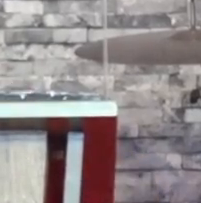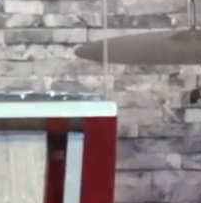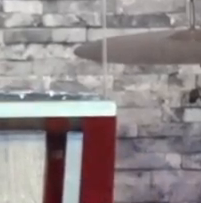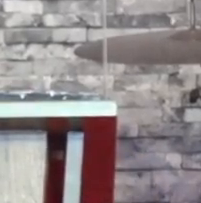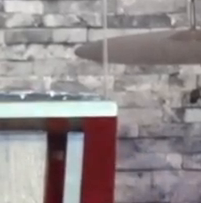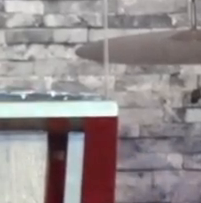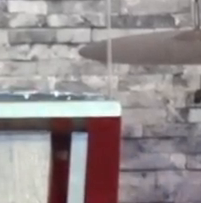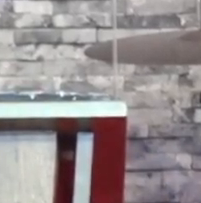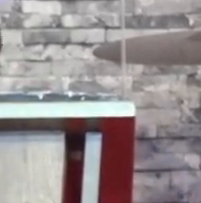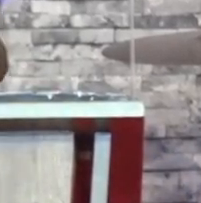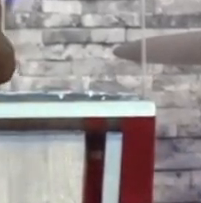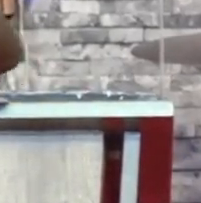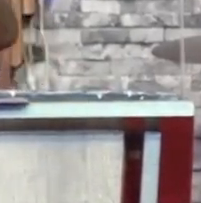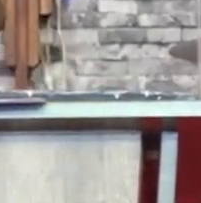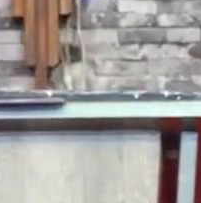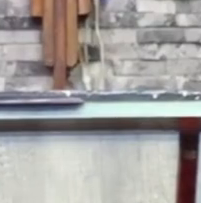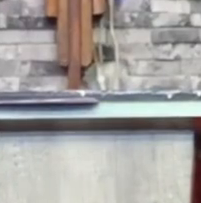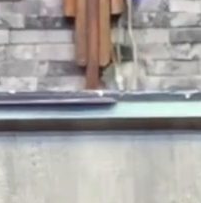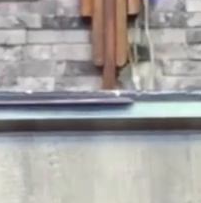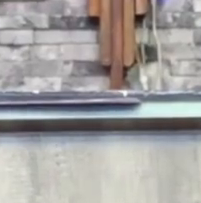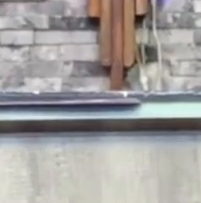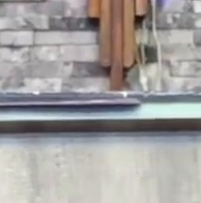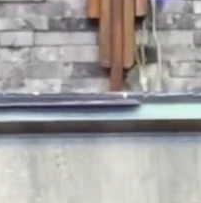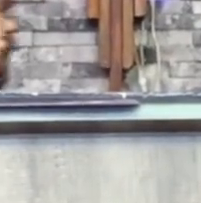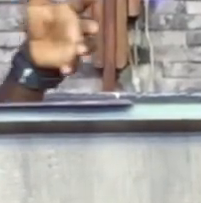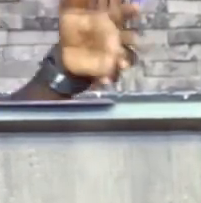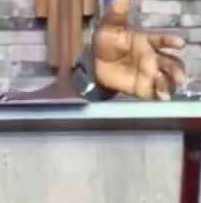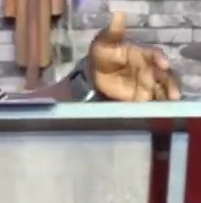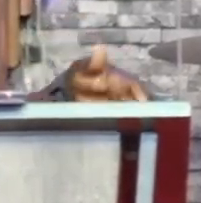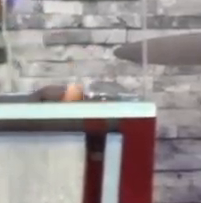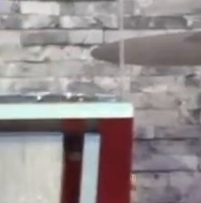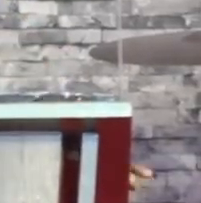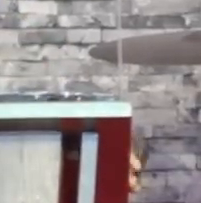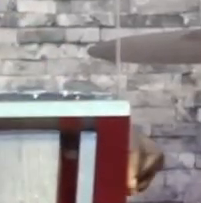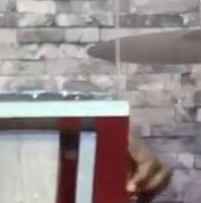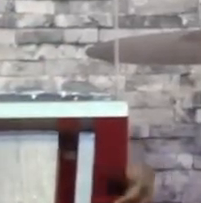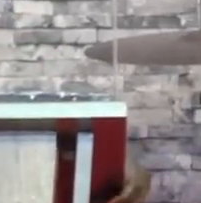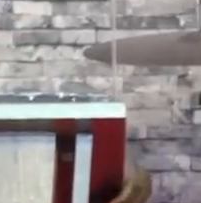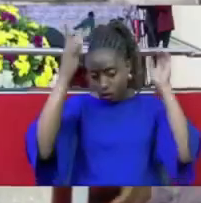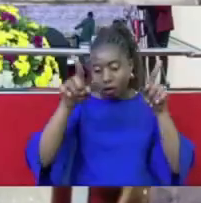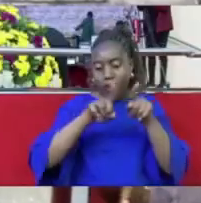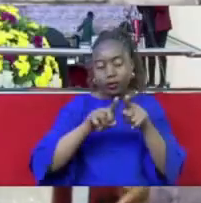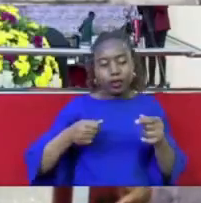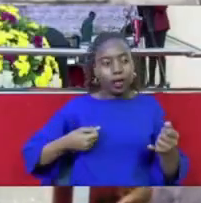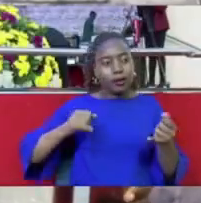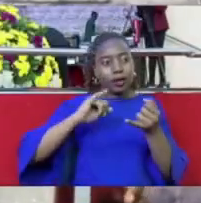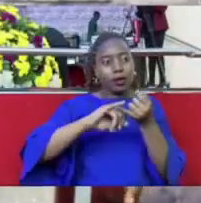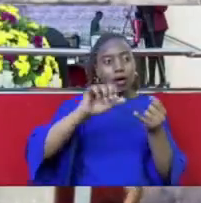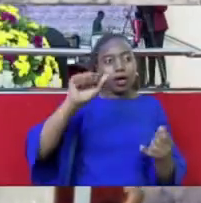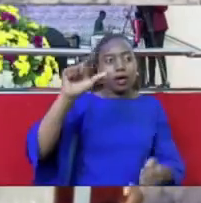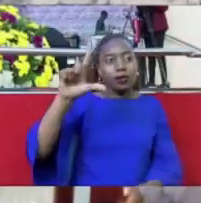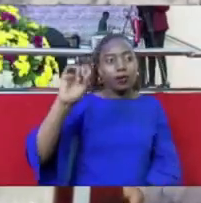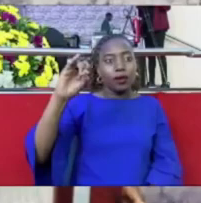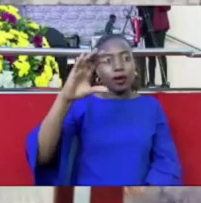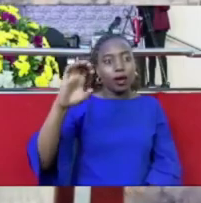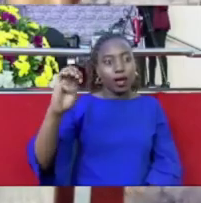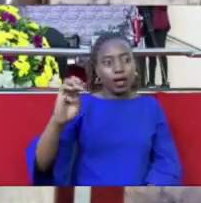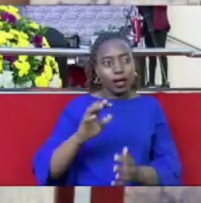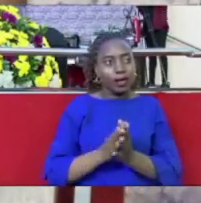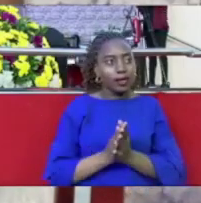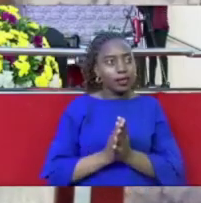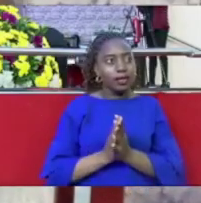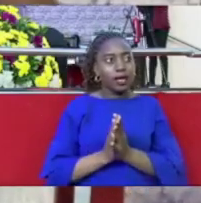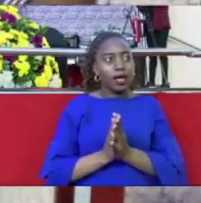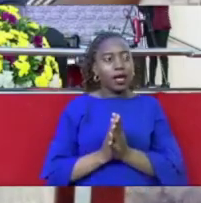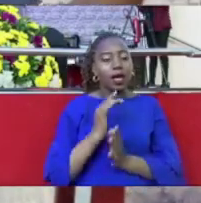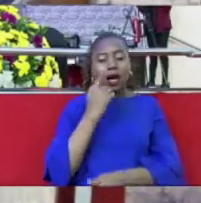the grace in the life of our bishop and mom Alice. Nisaidie niweze kuheshimu neema juu ya mama